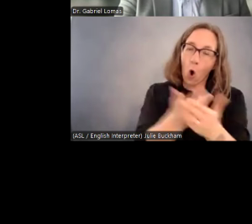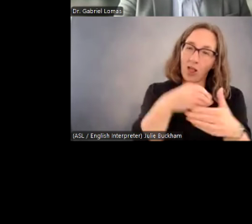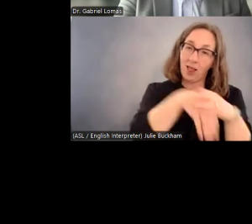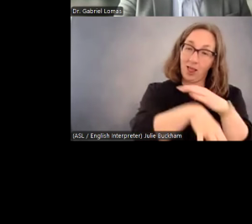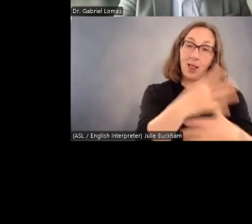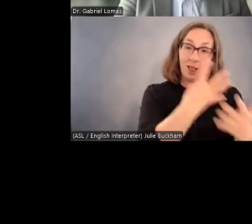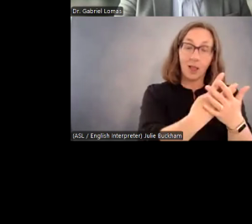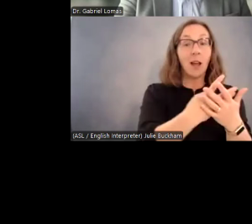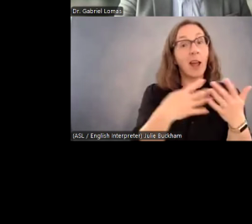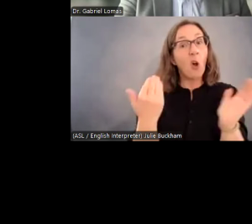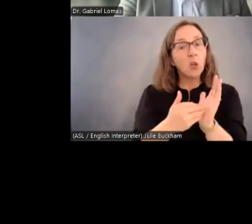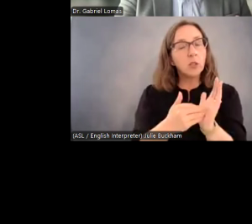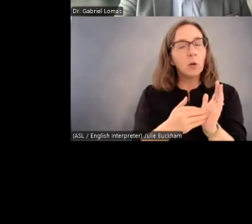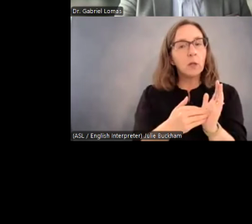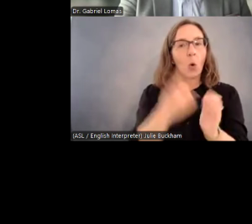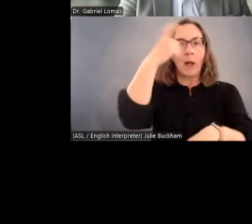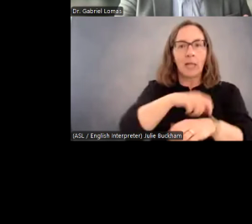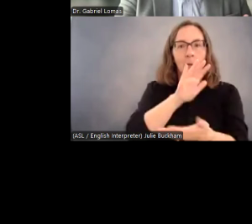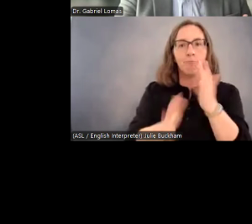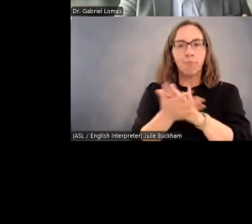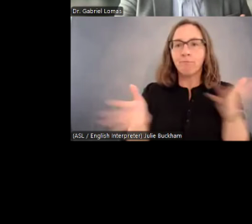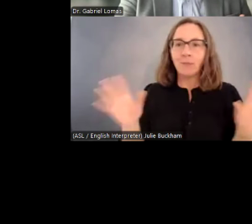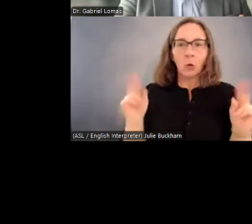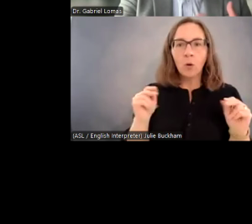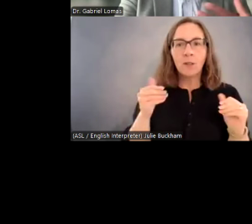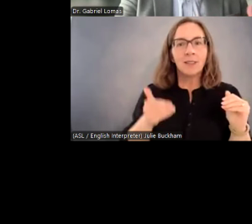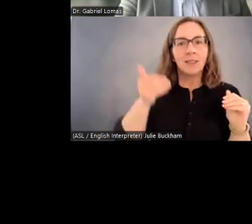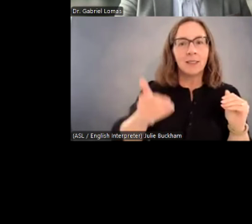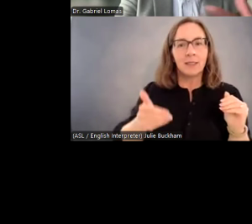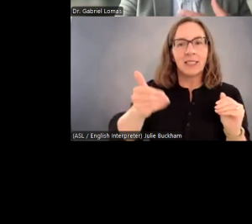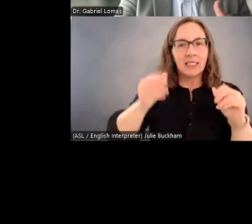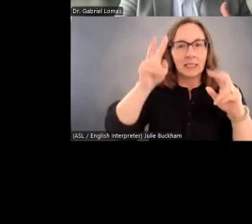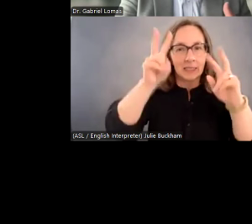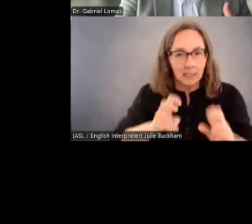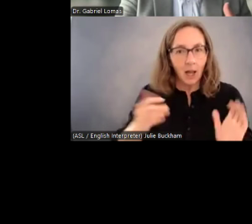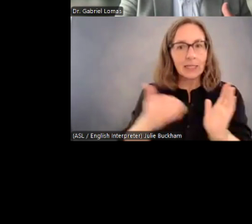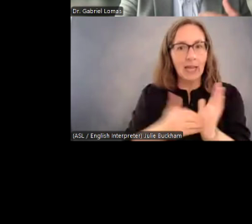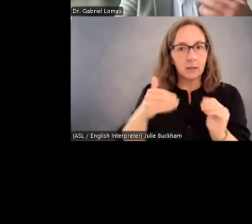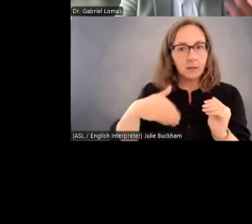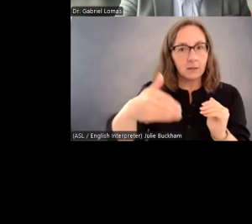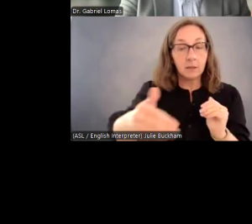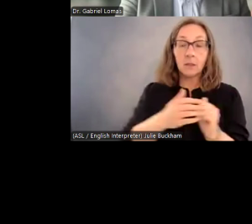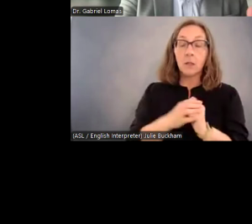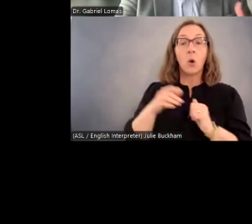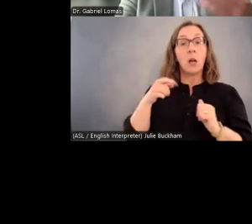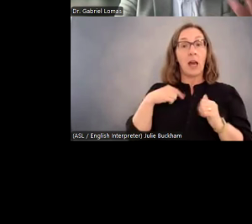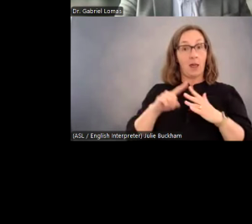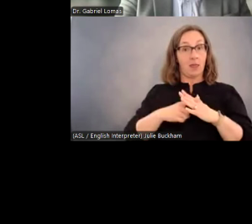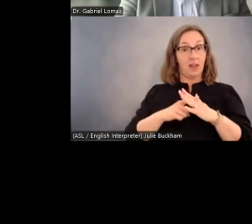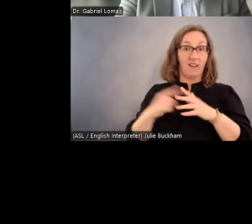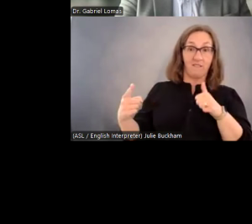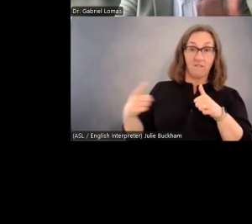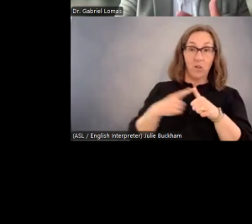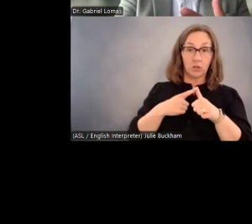reevaluated. So when people when inmates are taken in during their intake period, we should be having the